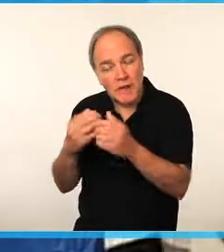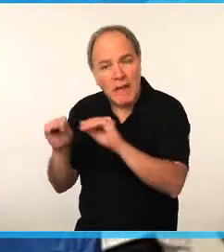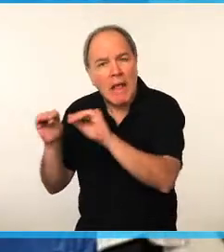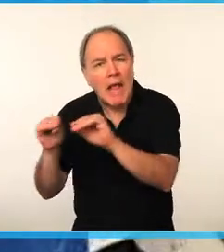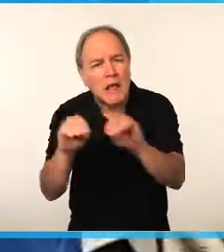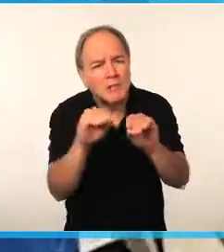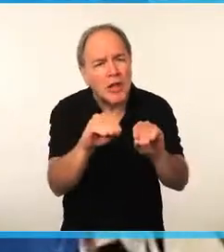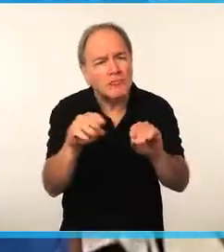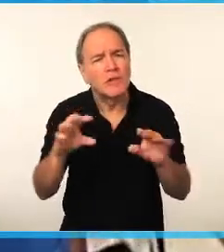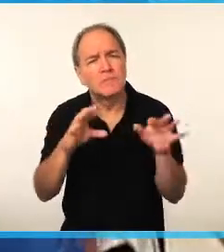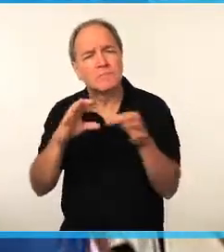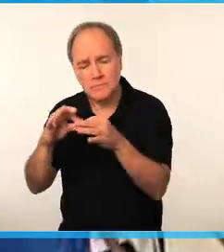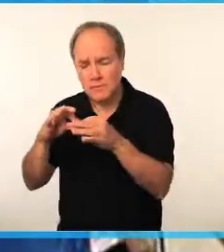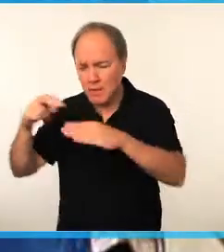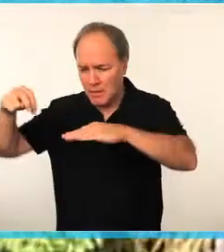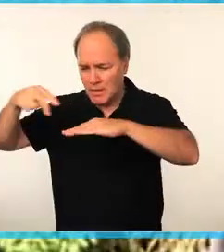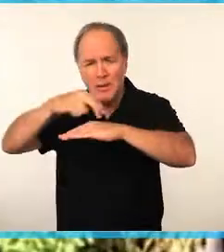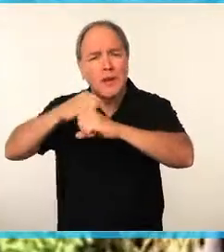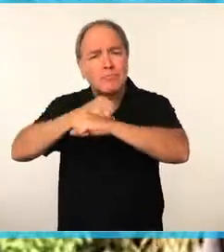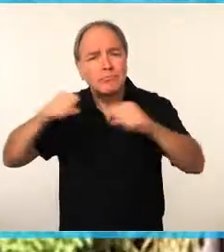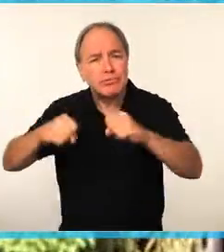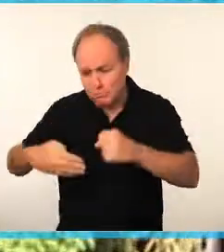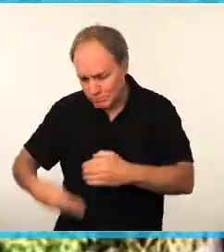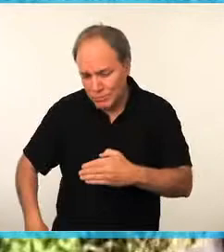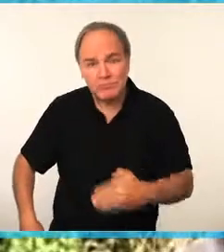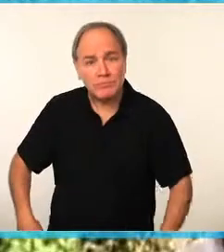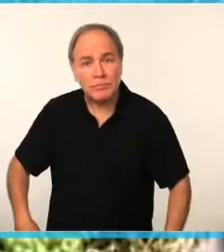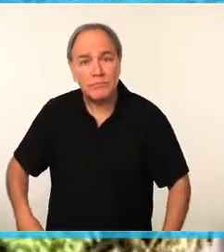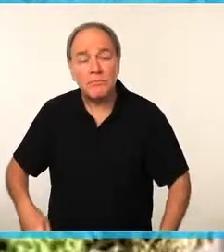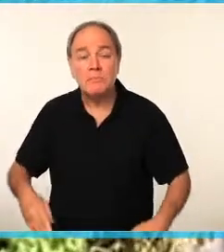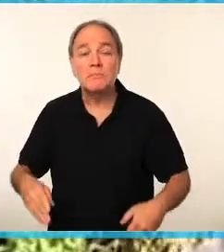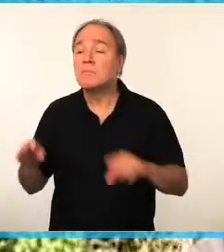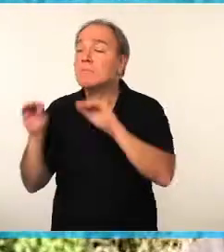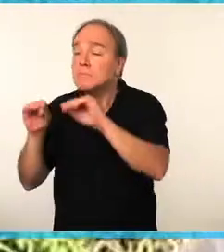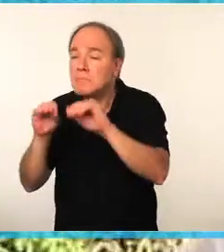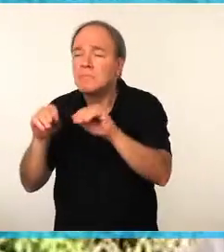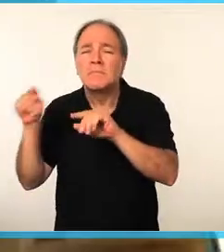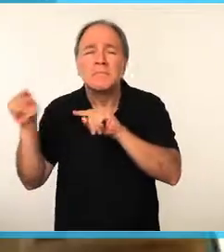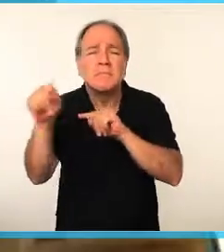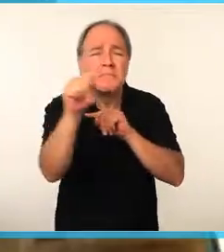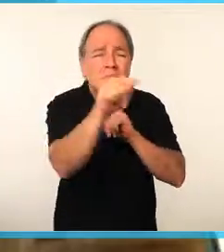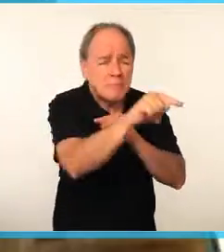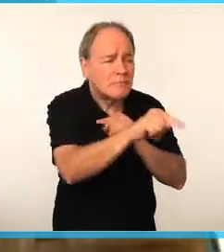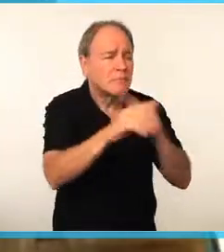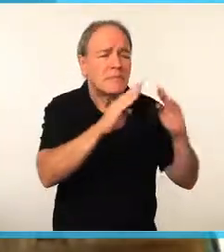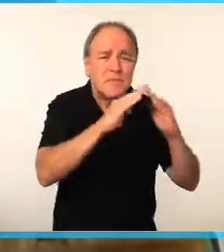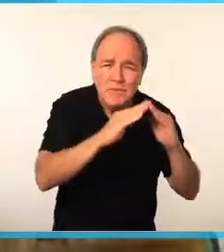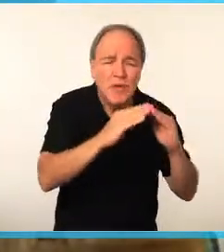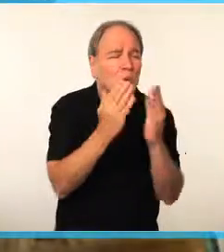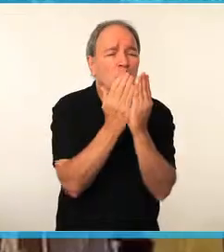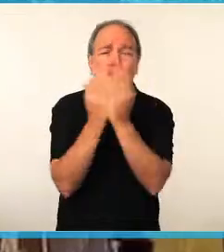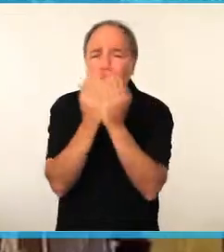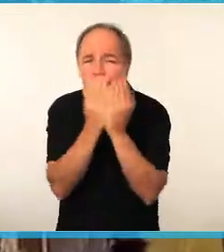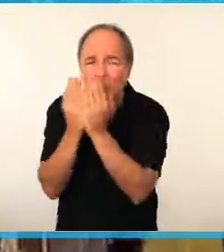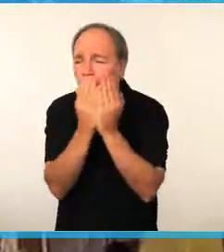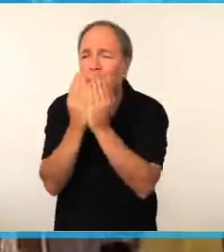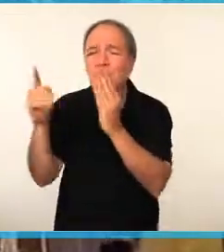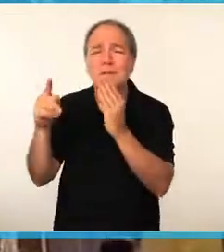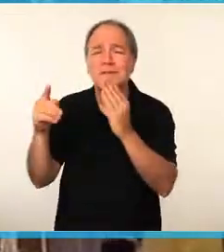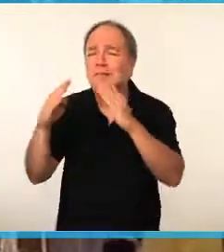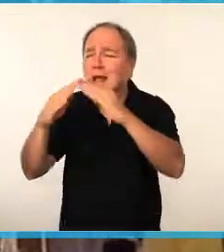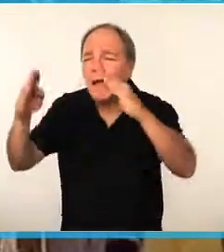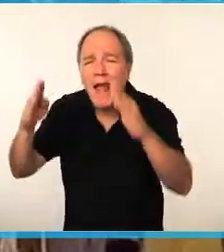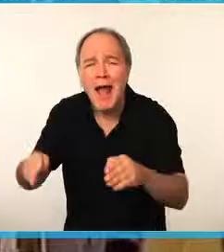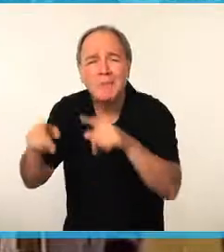UNICEF-supported mind risk education is being conducted in 8 districts of Sri Lanka, in villages, schools, IDP camps and